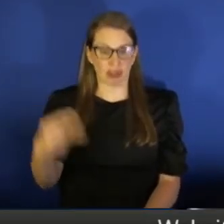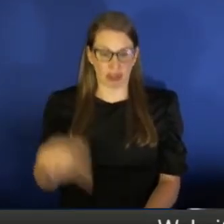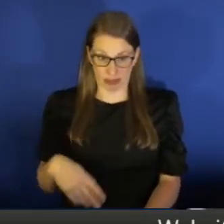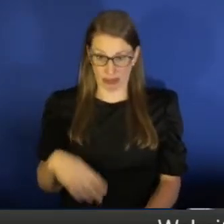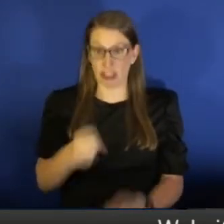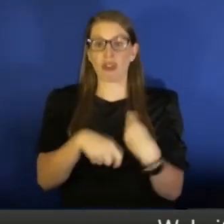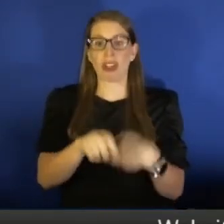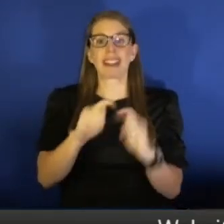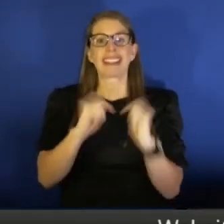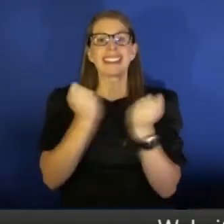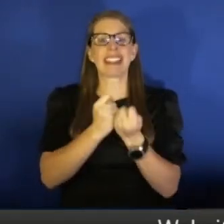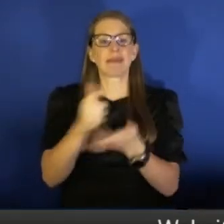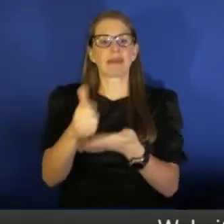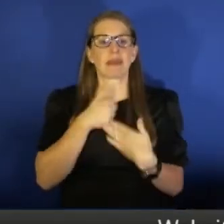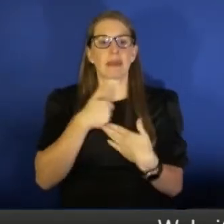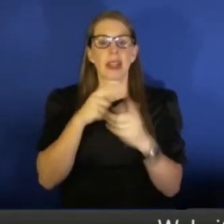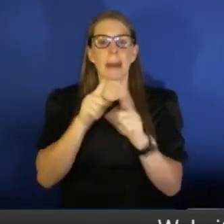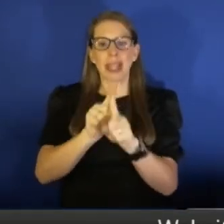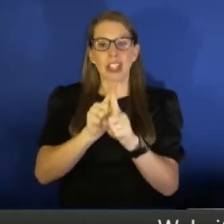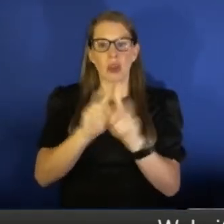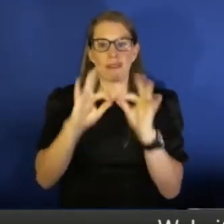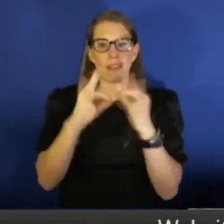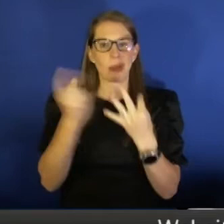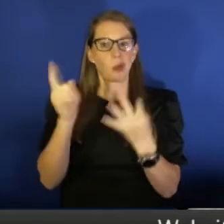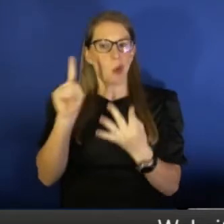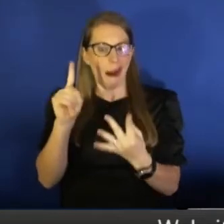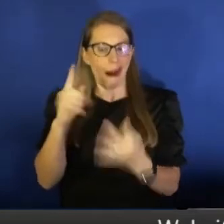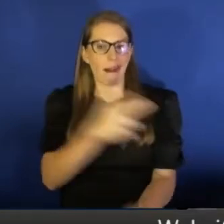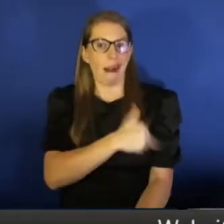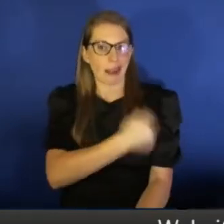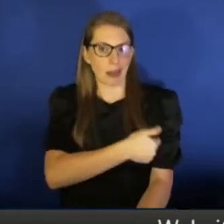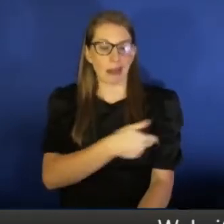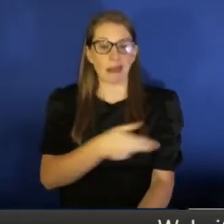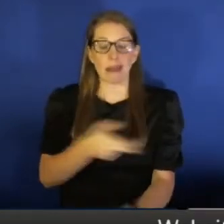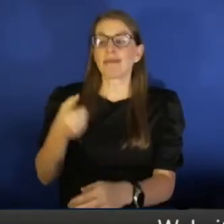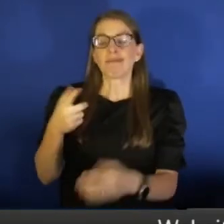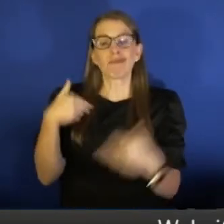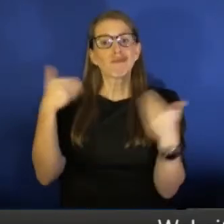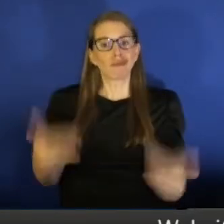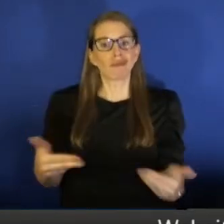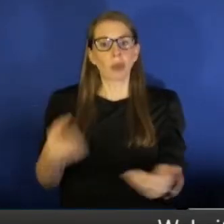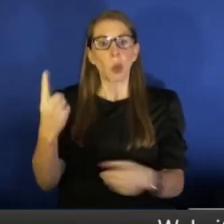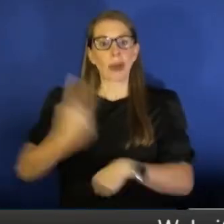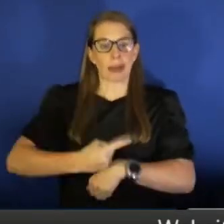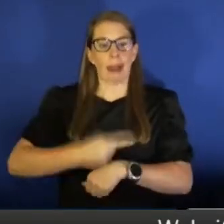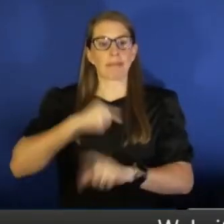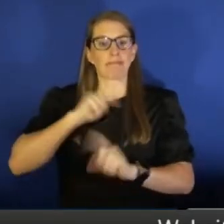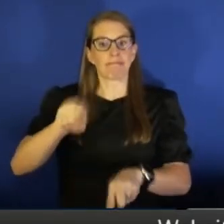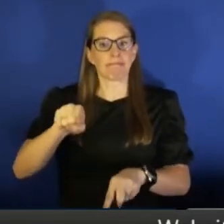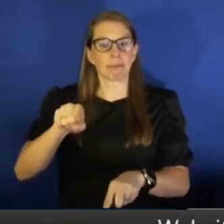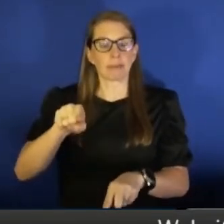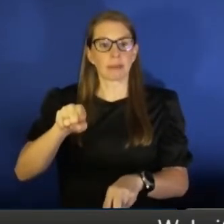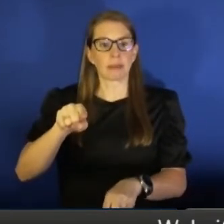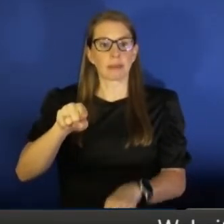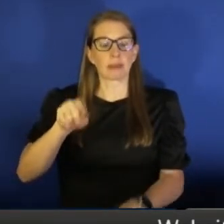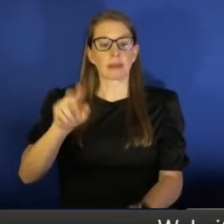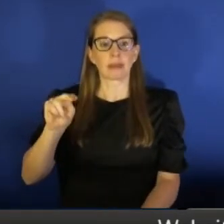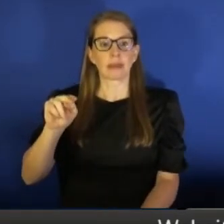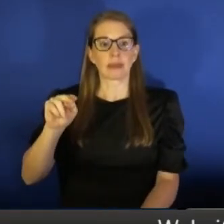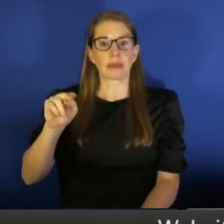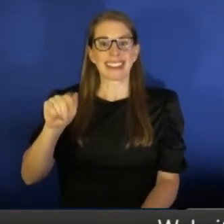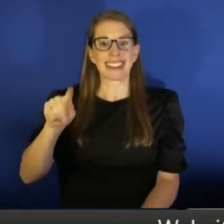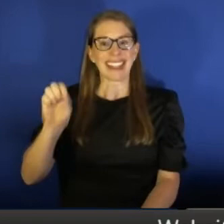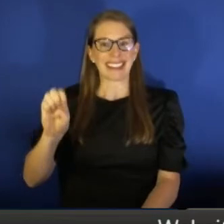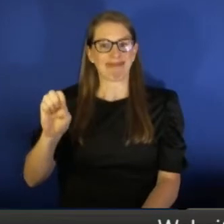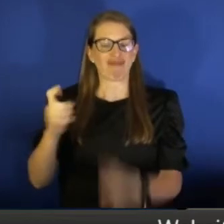me to mentor families at the hospital. And so I did that. And they asked us to come one day and have Nate come along with me, my husband. And when